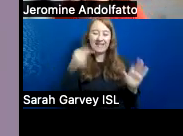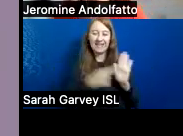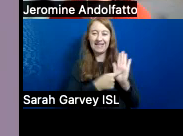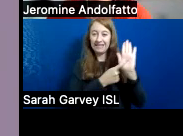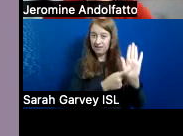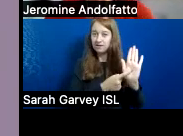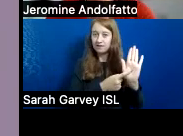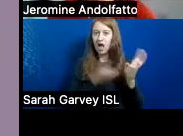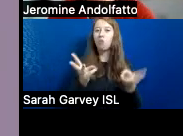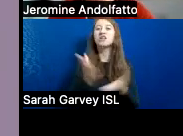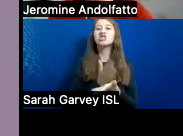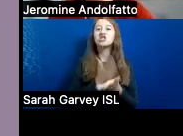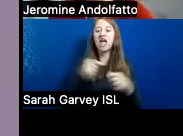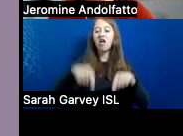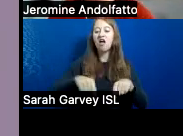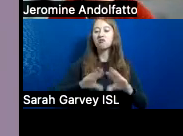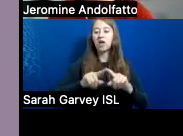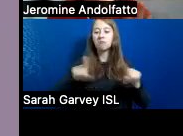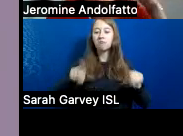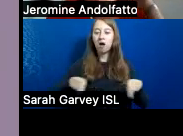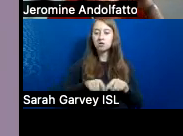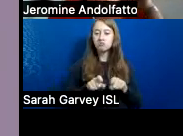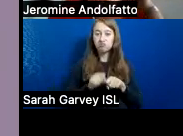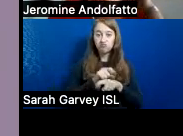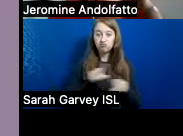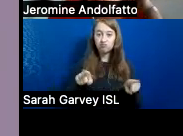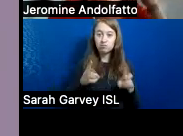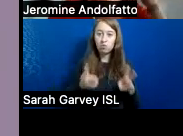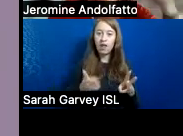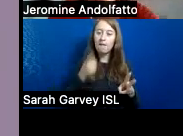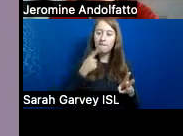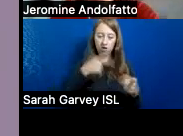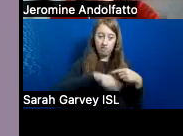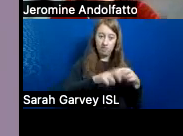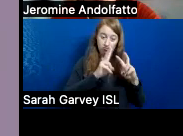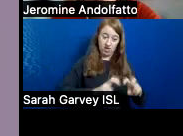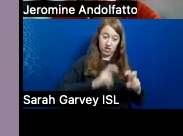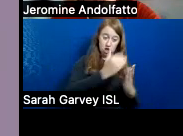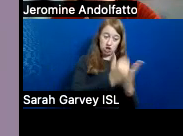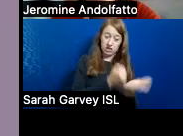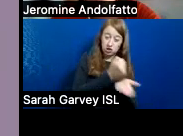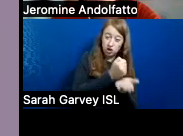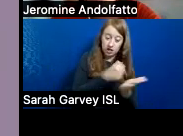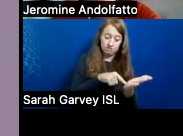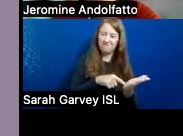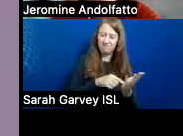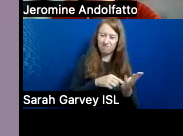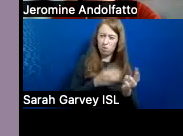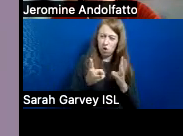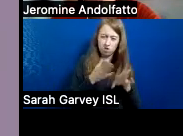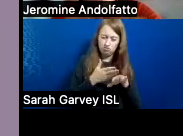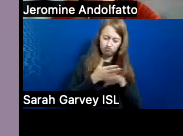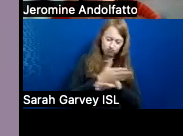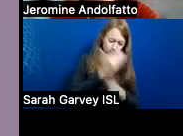chat. We really worked on this study because we wanted to inform EU policymaking